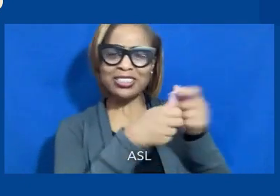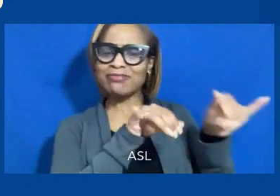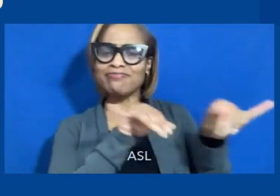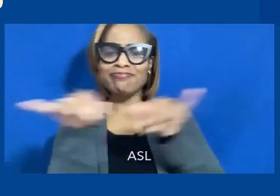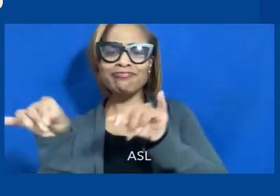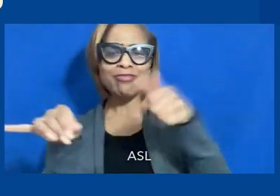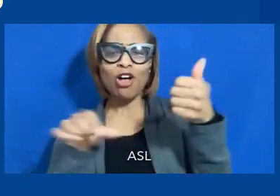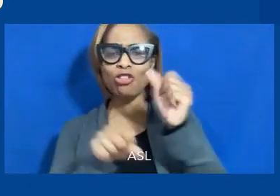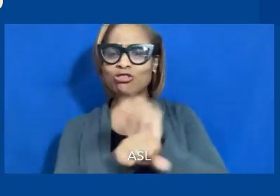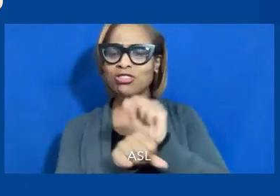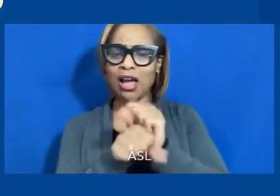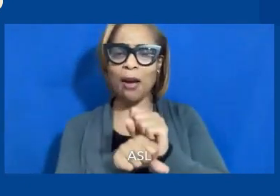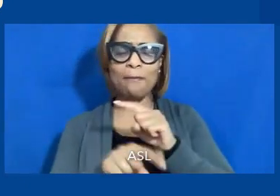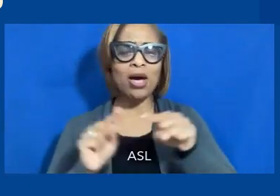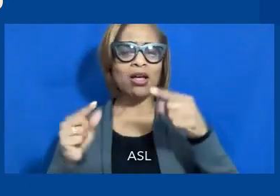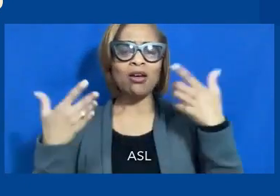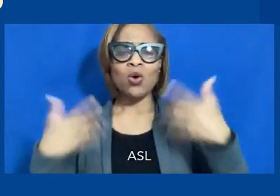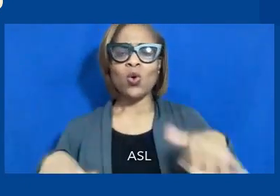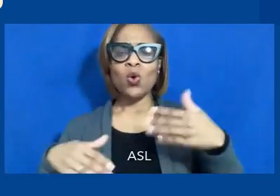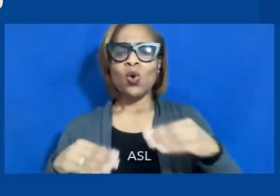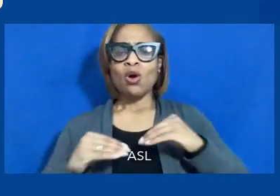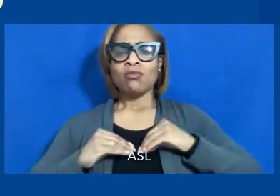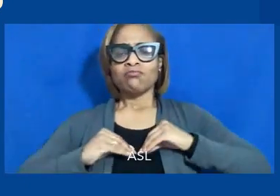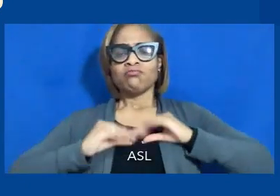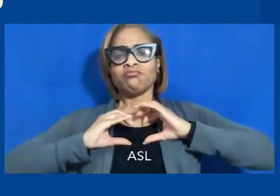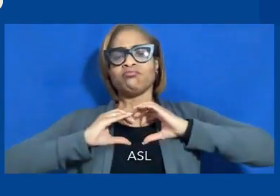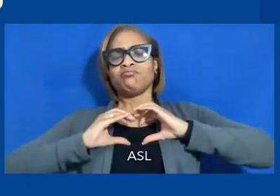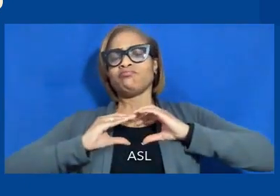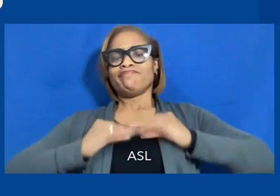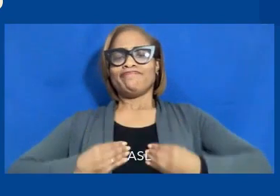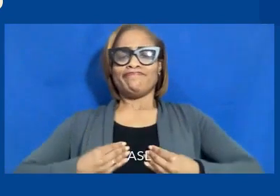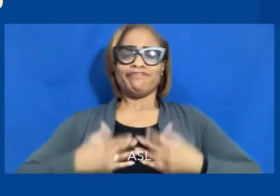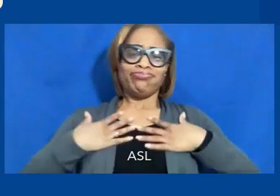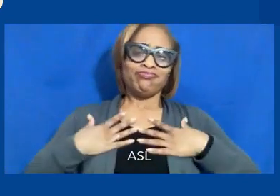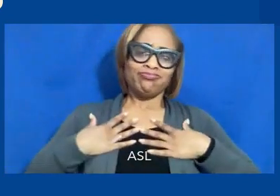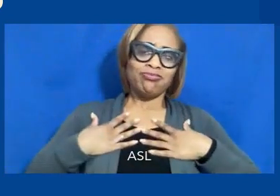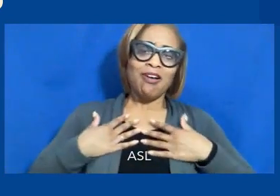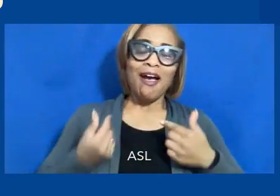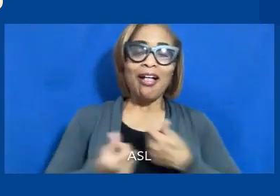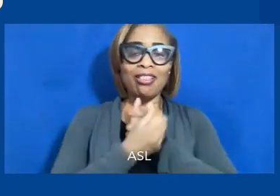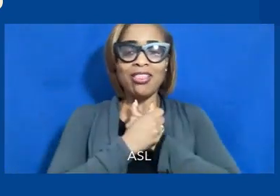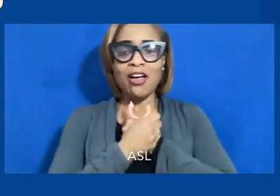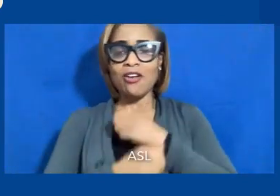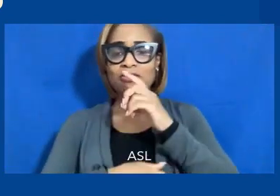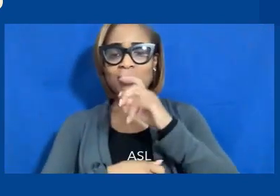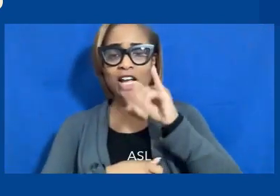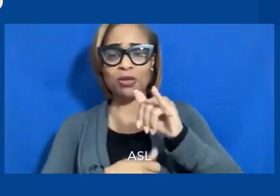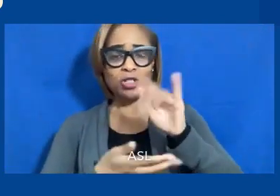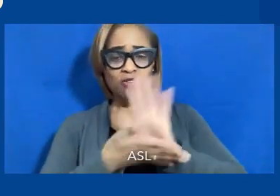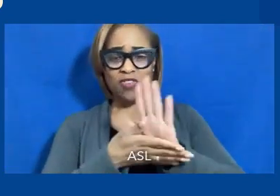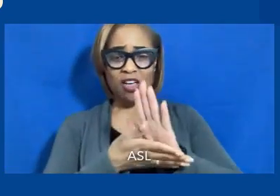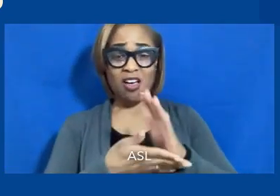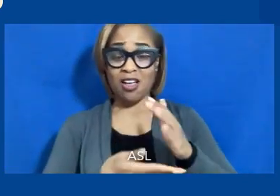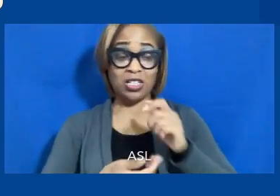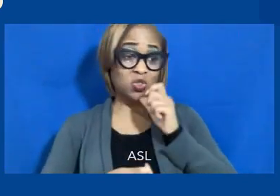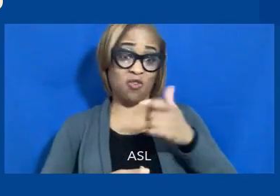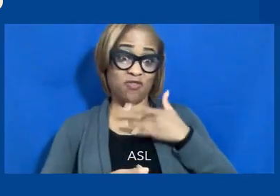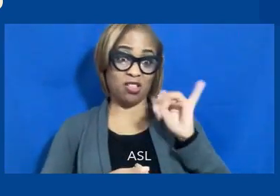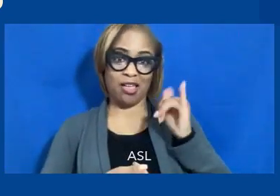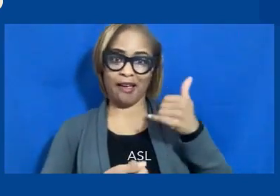amazing. The work is extremely rewarding. I love documentary films. I don't feel like there are enough of us out